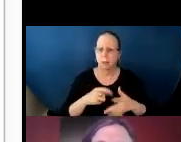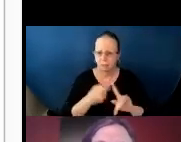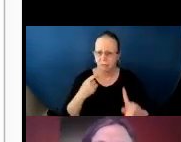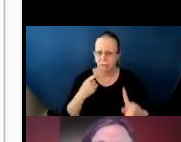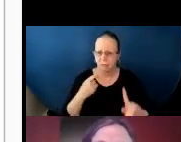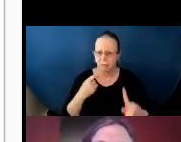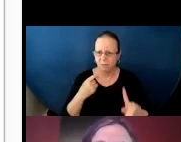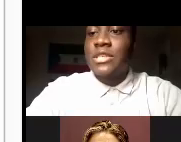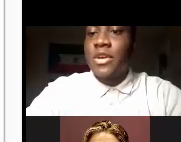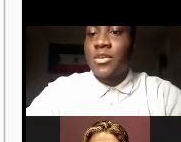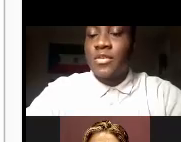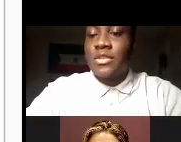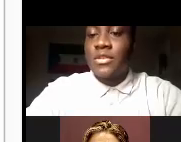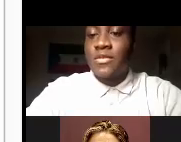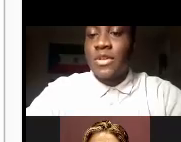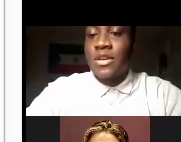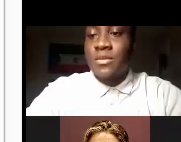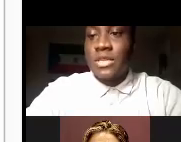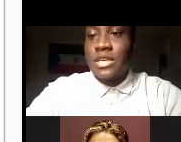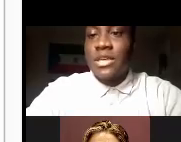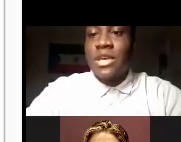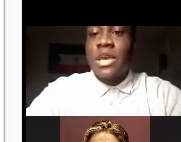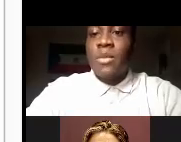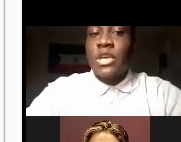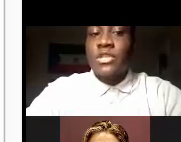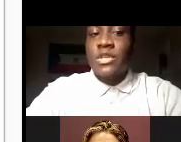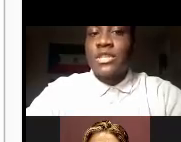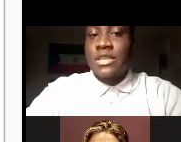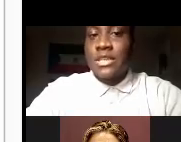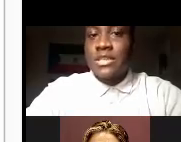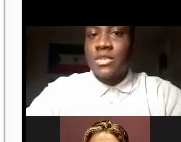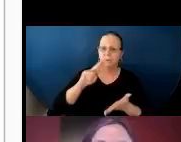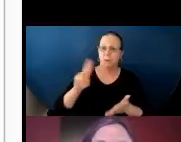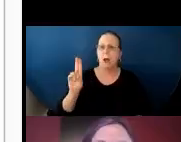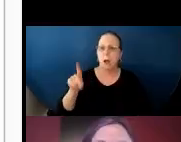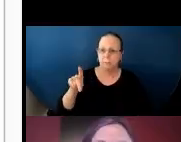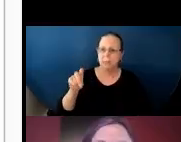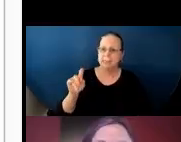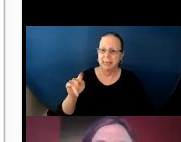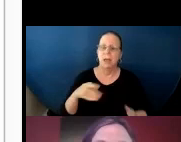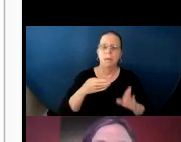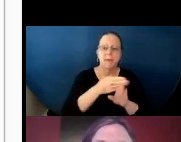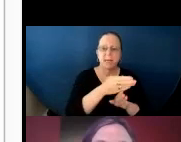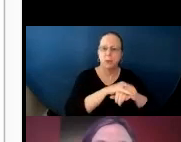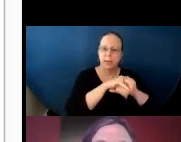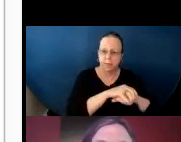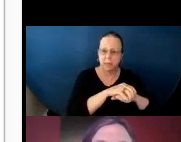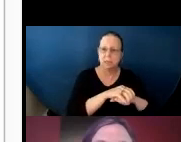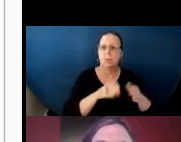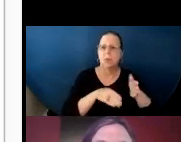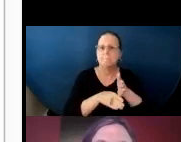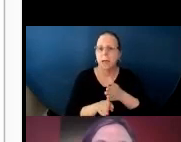Carolina. Currently, I am a senior at the University of South Carolina Upstate, majoring in English with a minor in Spanish interpreting